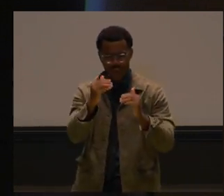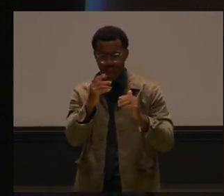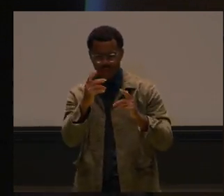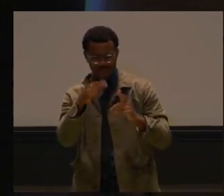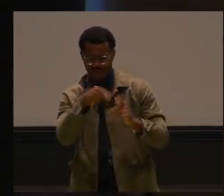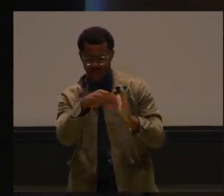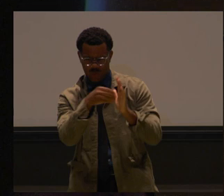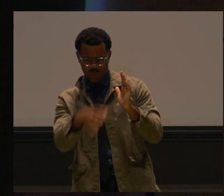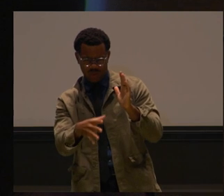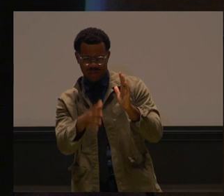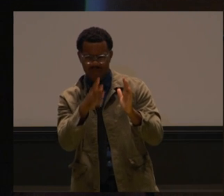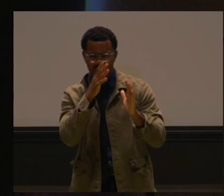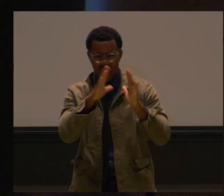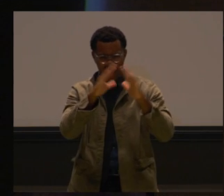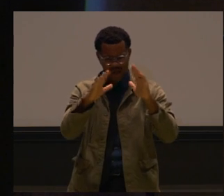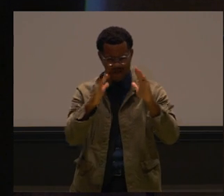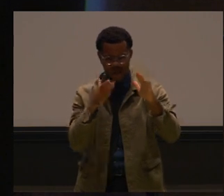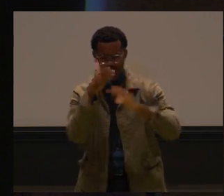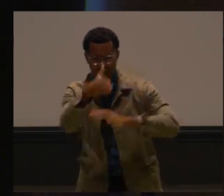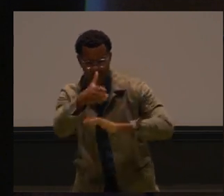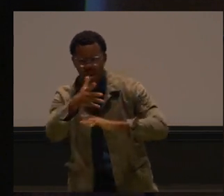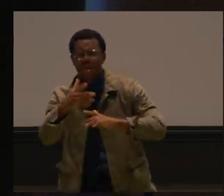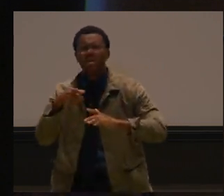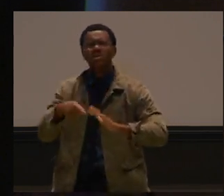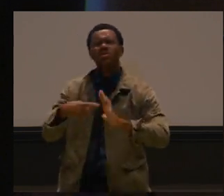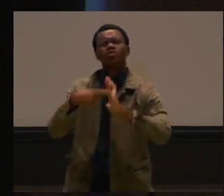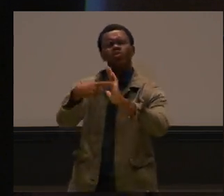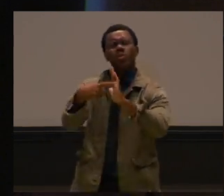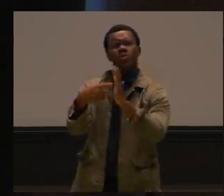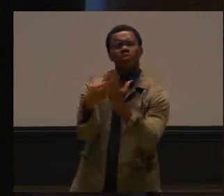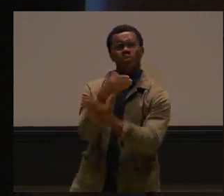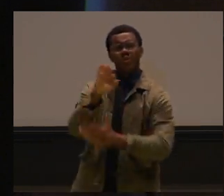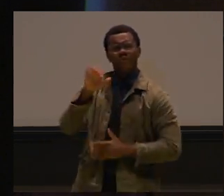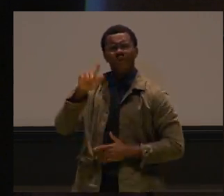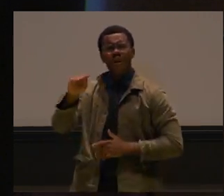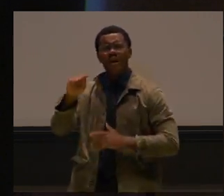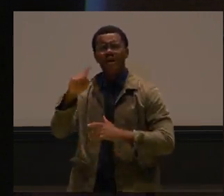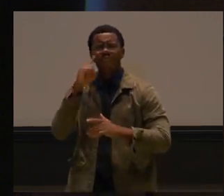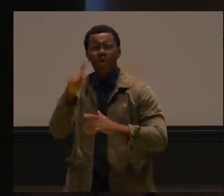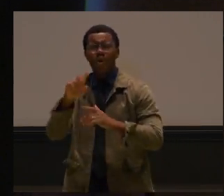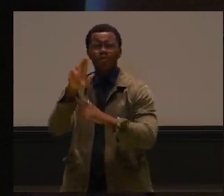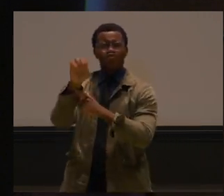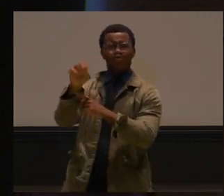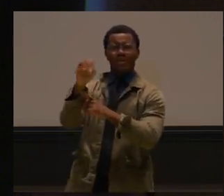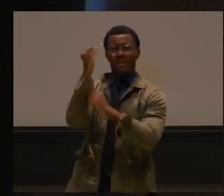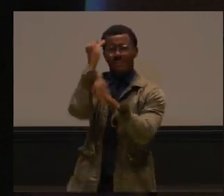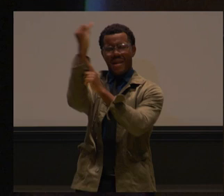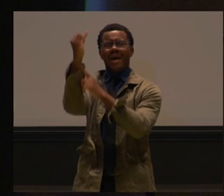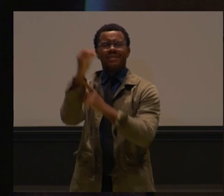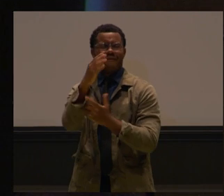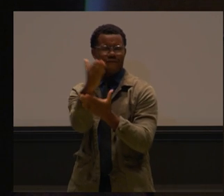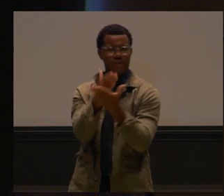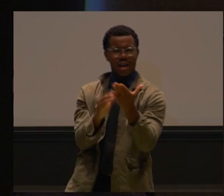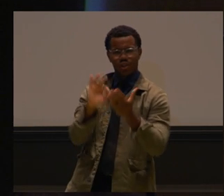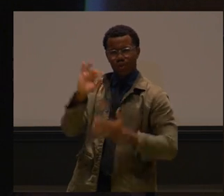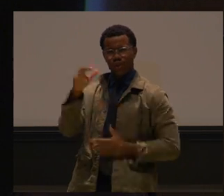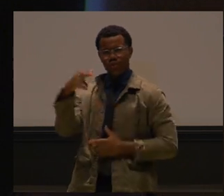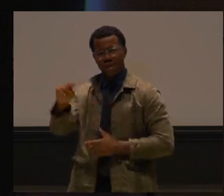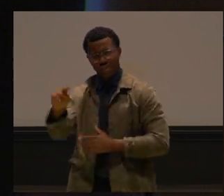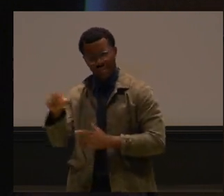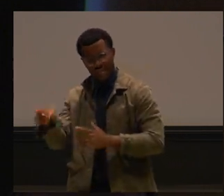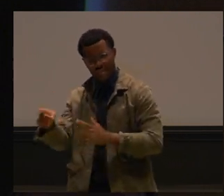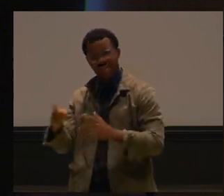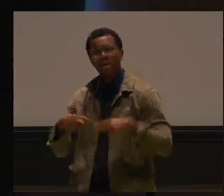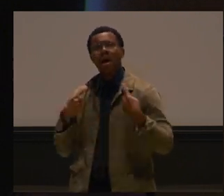art students, he debuted the distinctive format of reimagined and fractured figuration that he has pursued ever